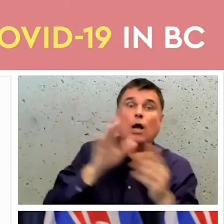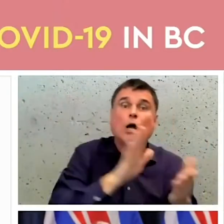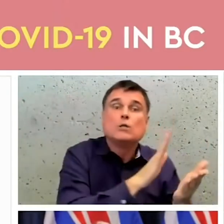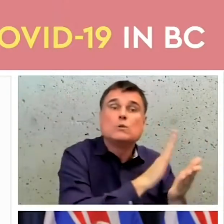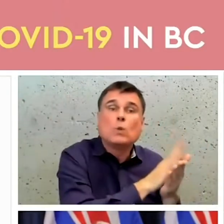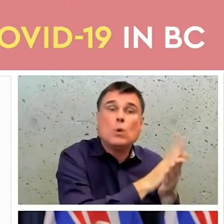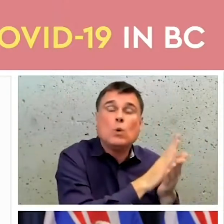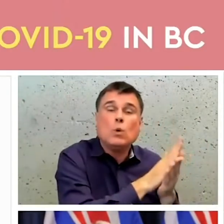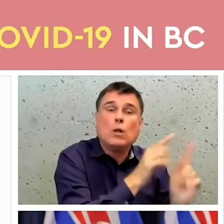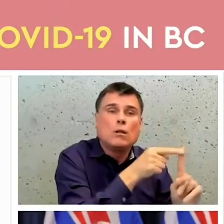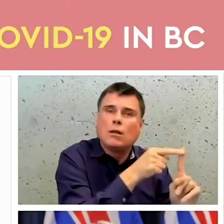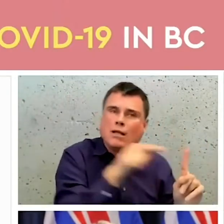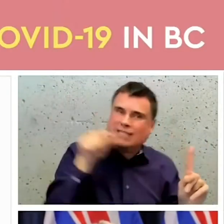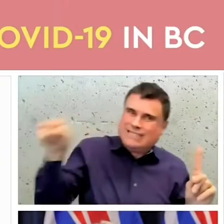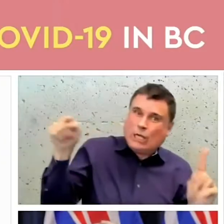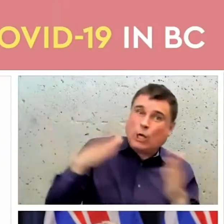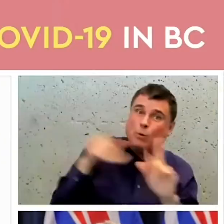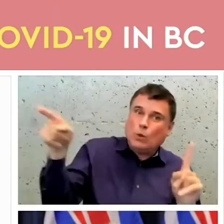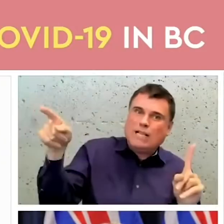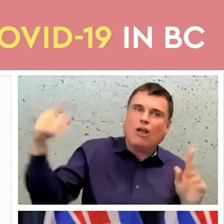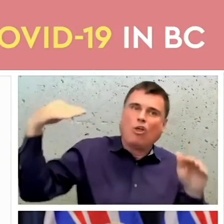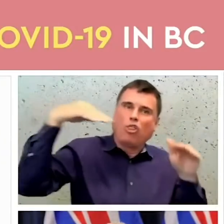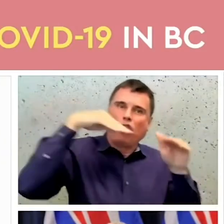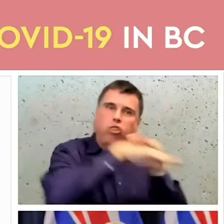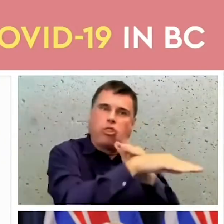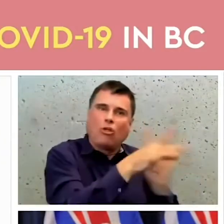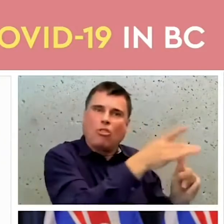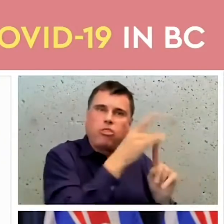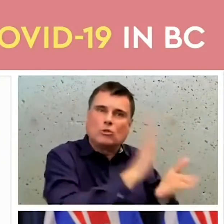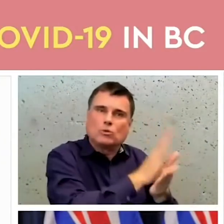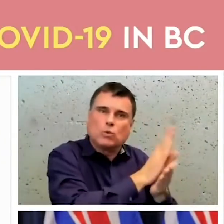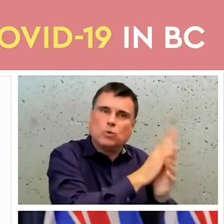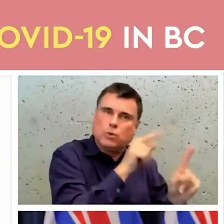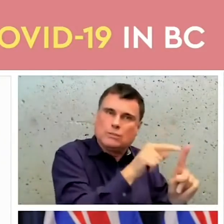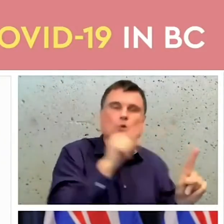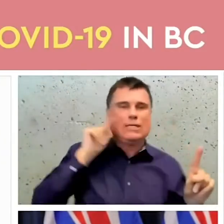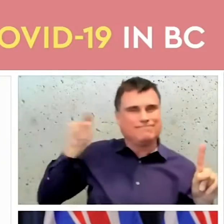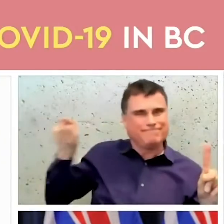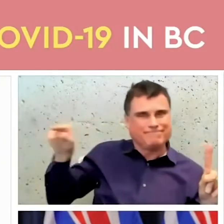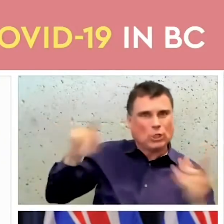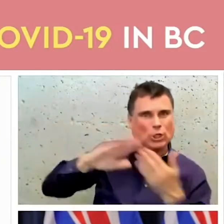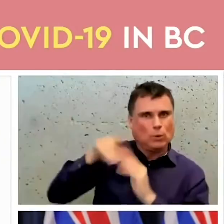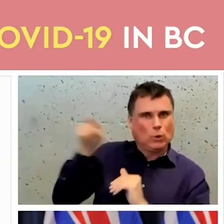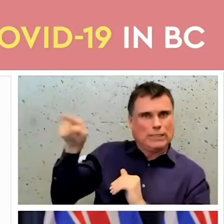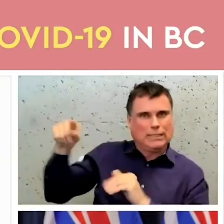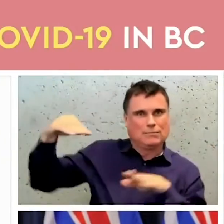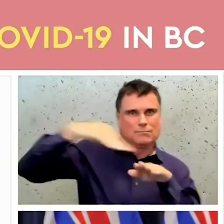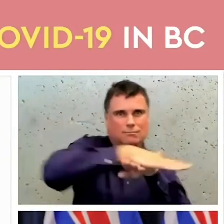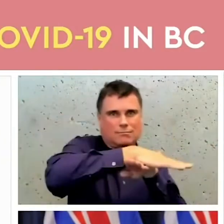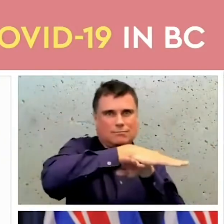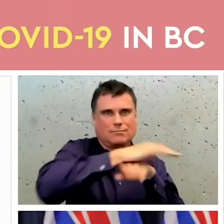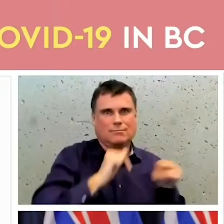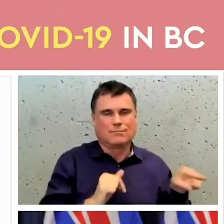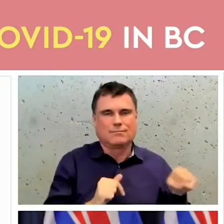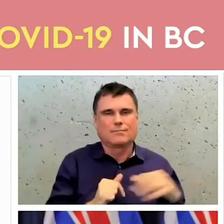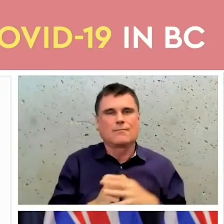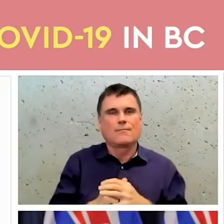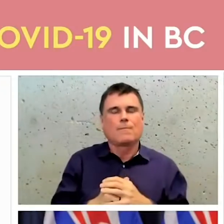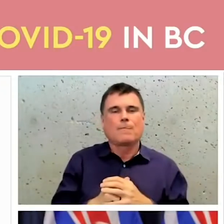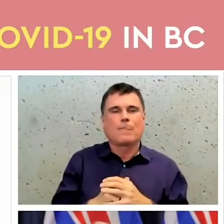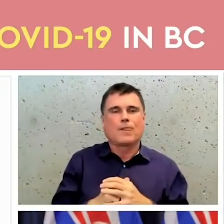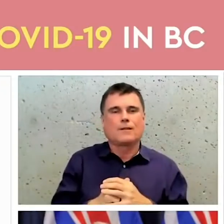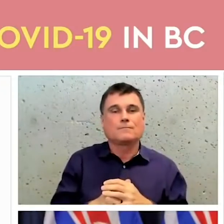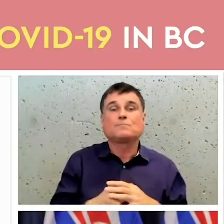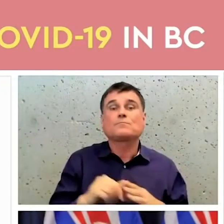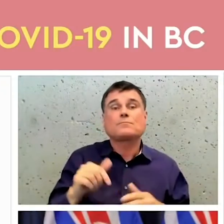within 14 days where there's been transmission likely in the school setting. So we've had 382 clusters